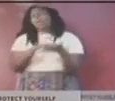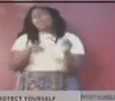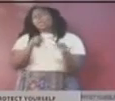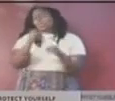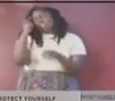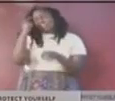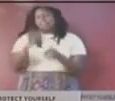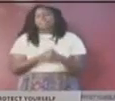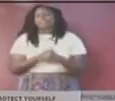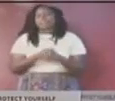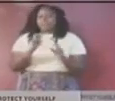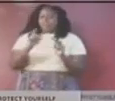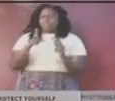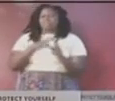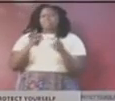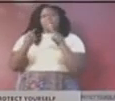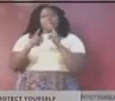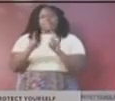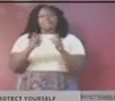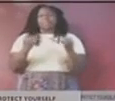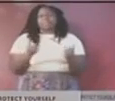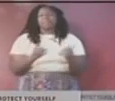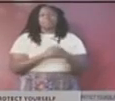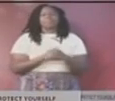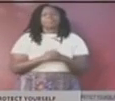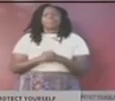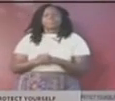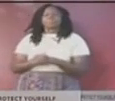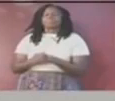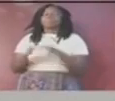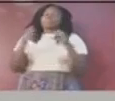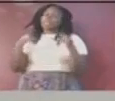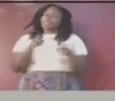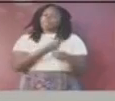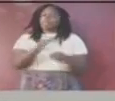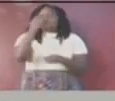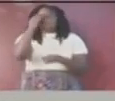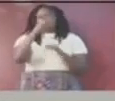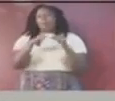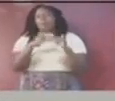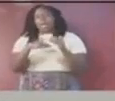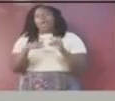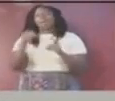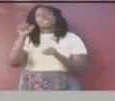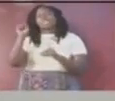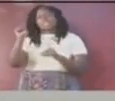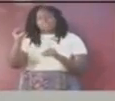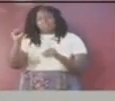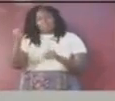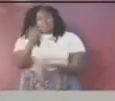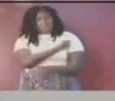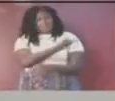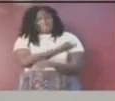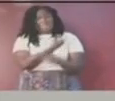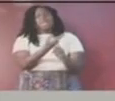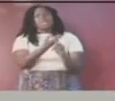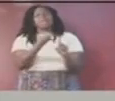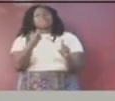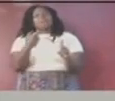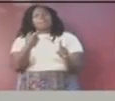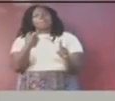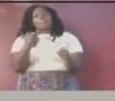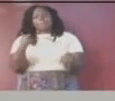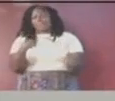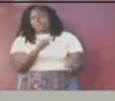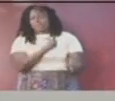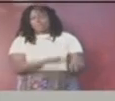has approved this vaccine, which is Sinopharm out of Beijing. As Minister would have indicated, there's another plant out of Wuhan. So the